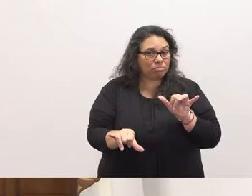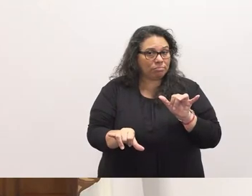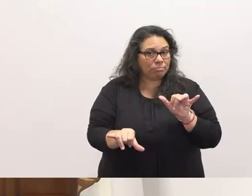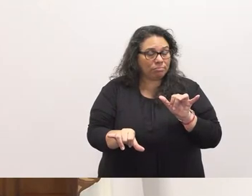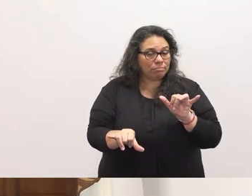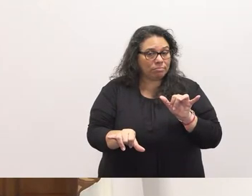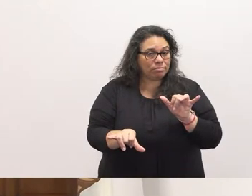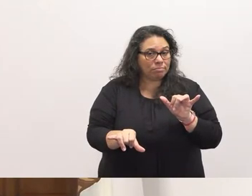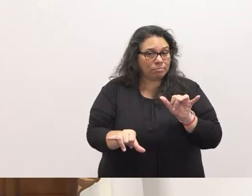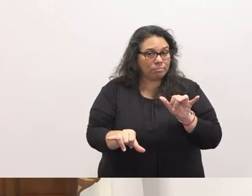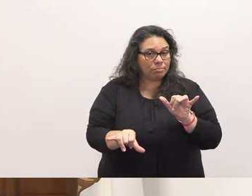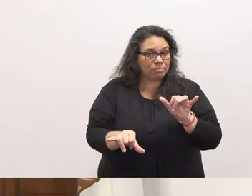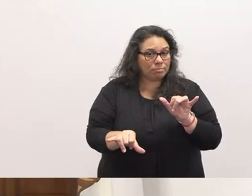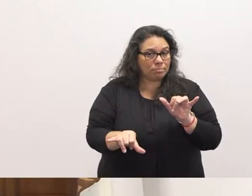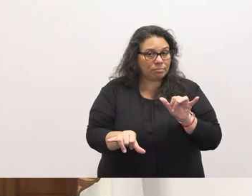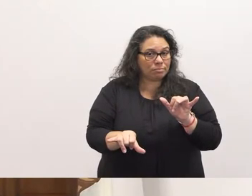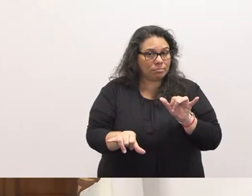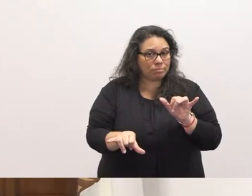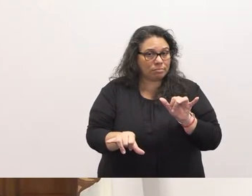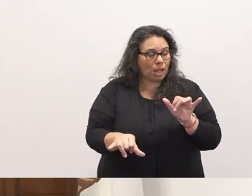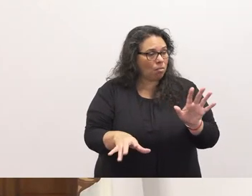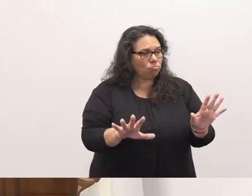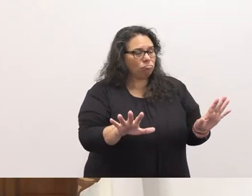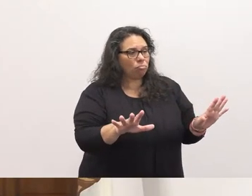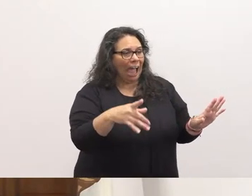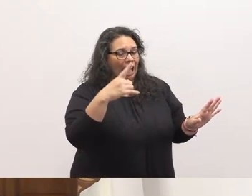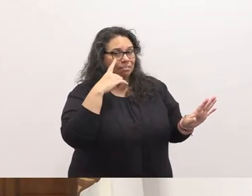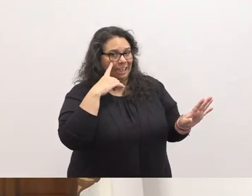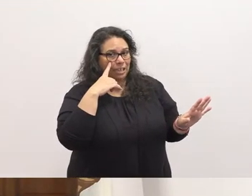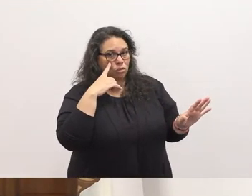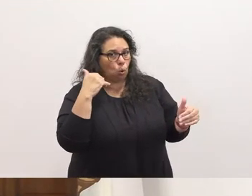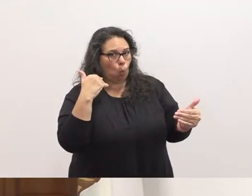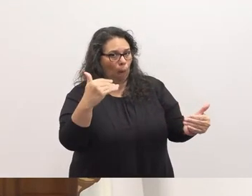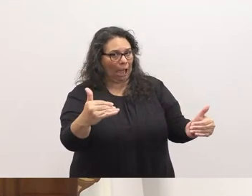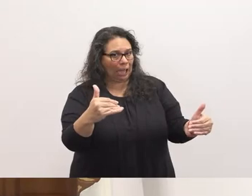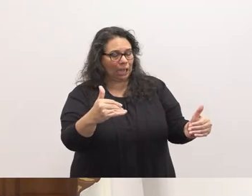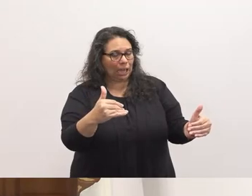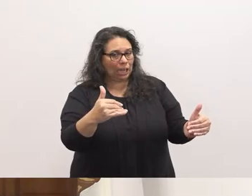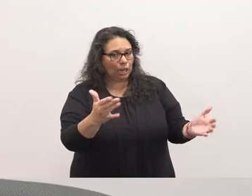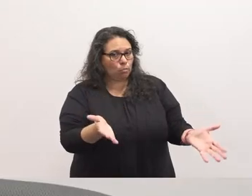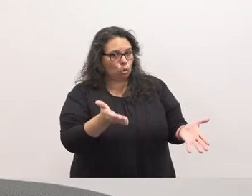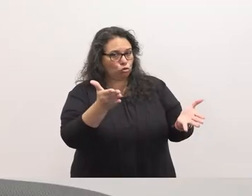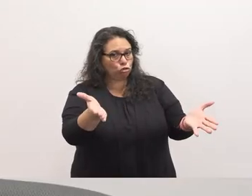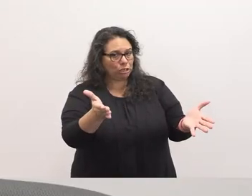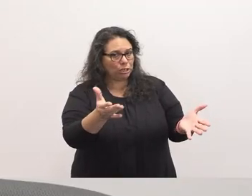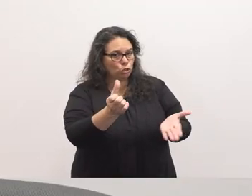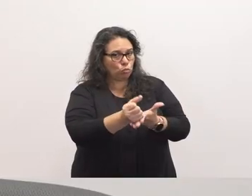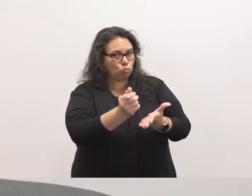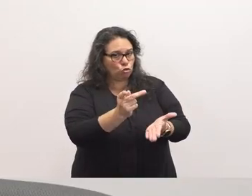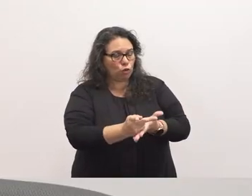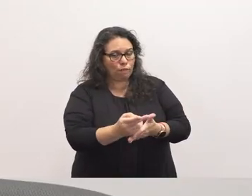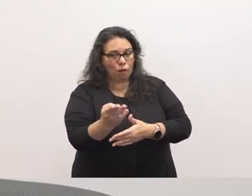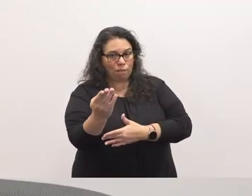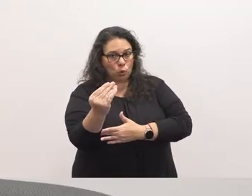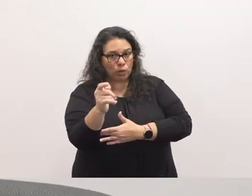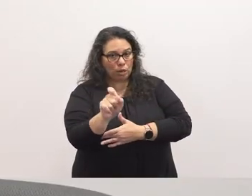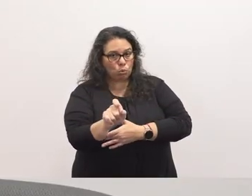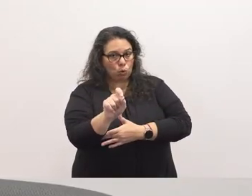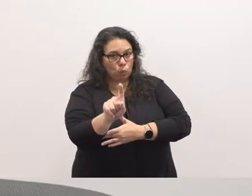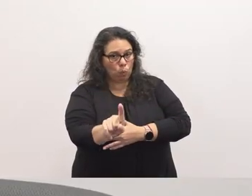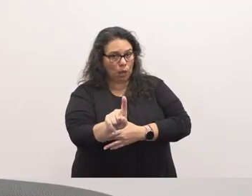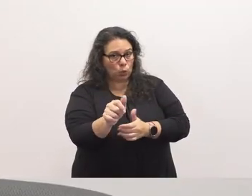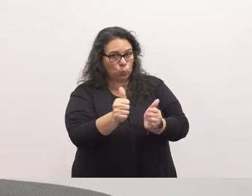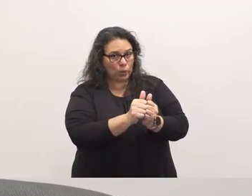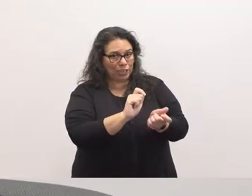as stated? I think you can go ahead and make a motion to approve 14.1 with